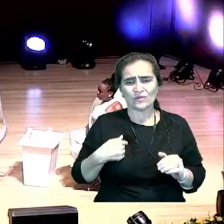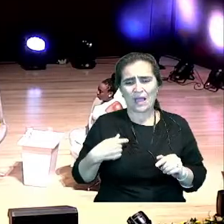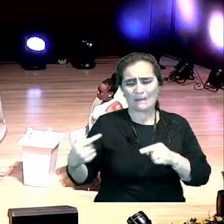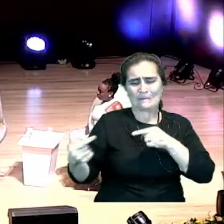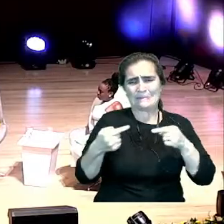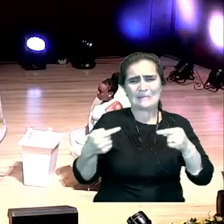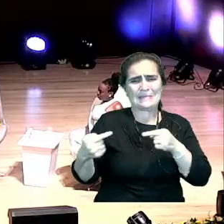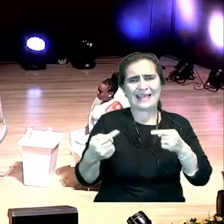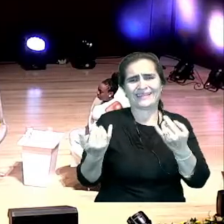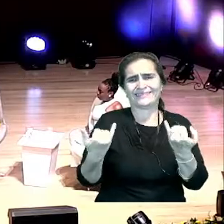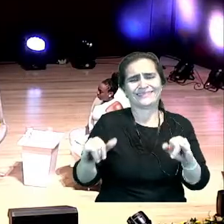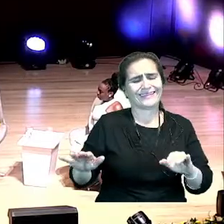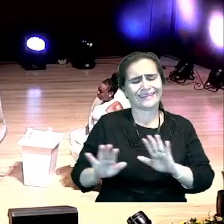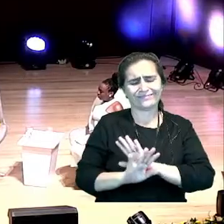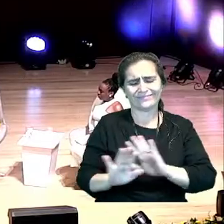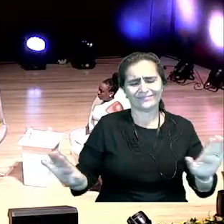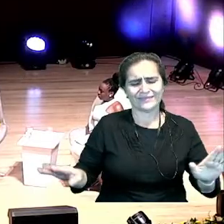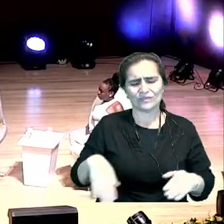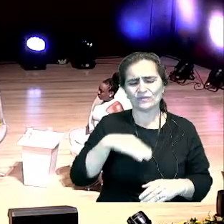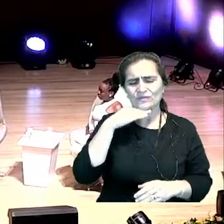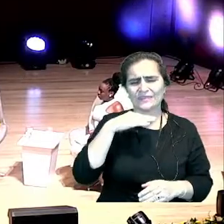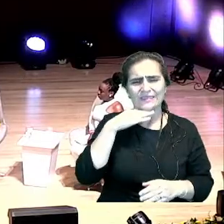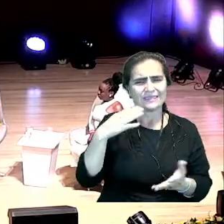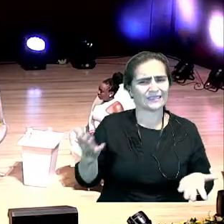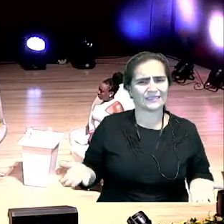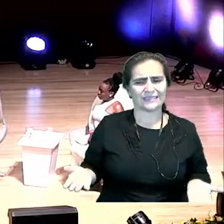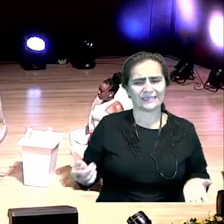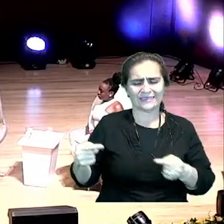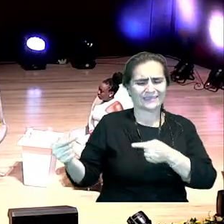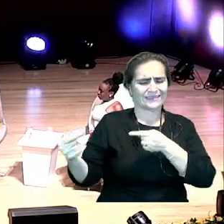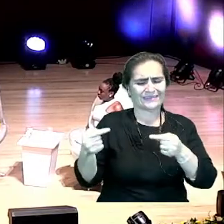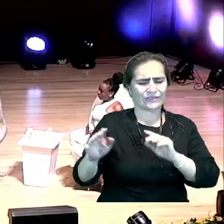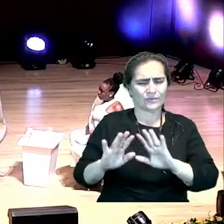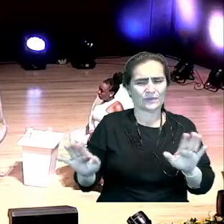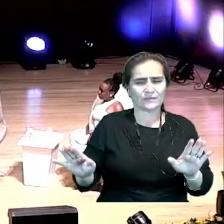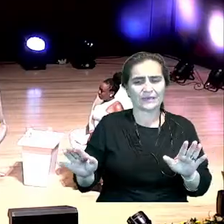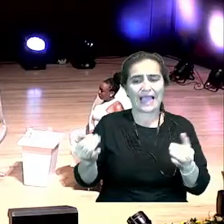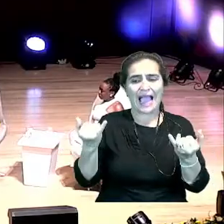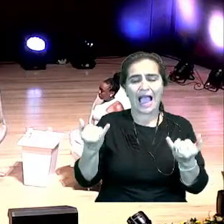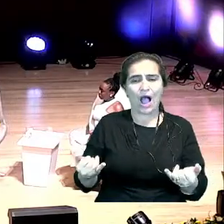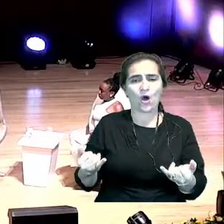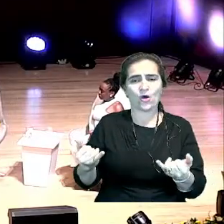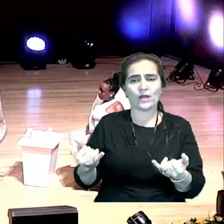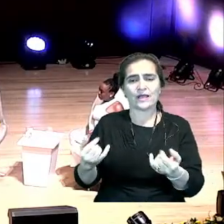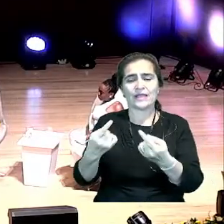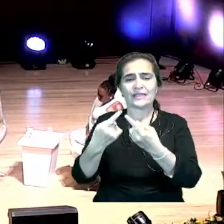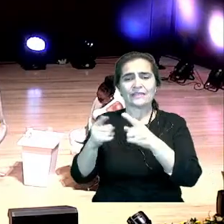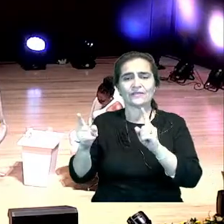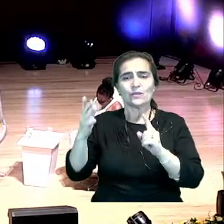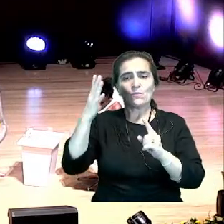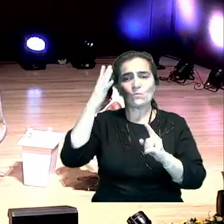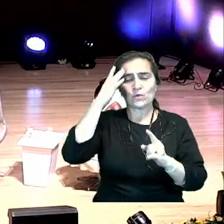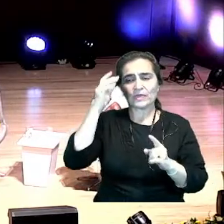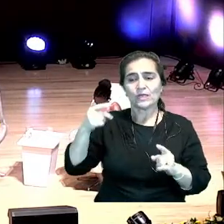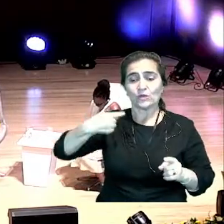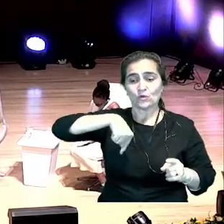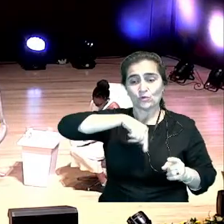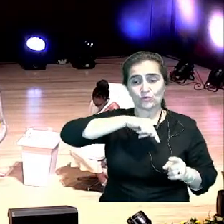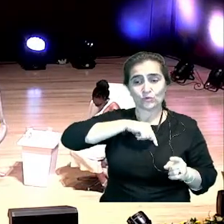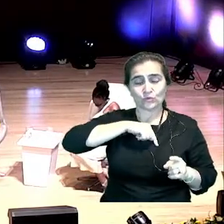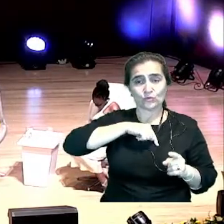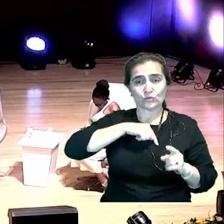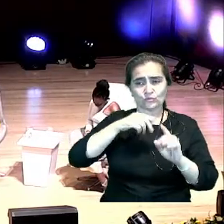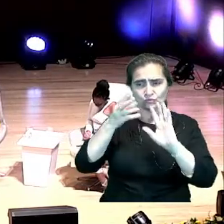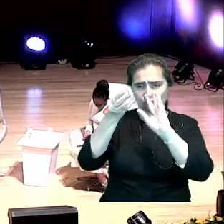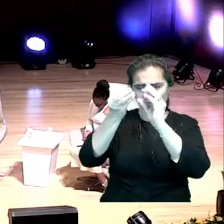model, because I'm so tired of fighting for this. It's no longer through confrontation. We need to think about the magic